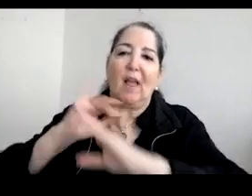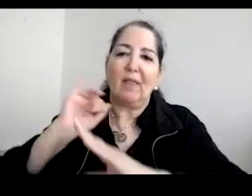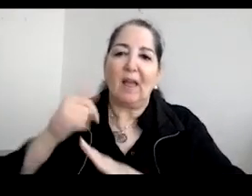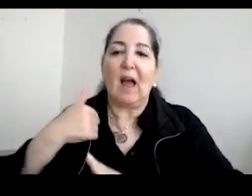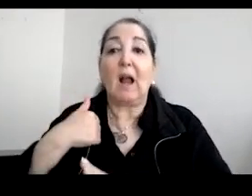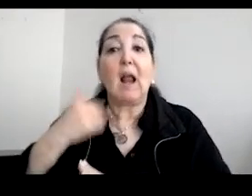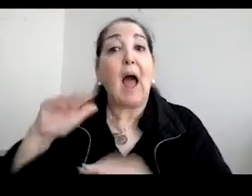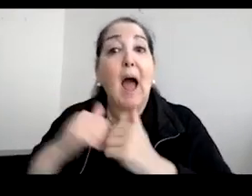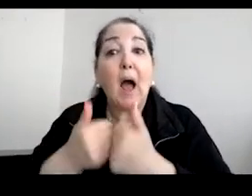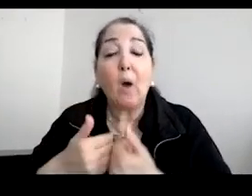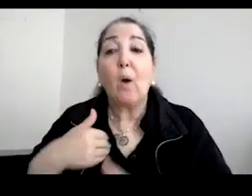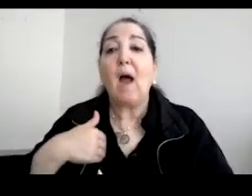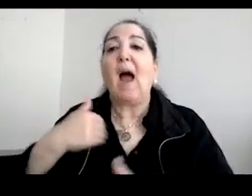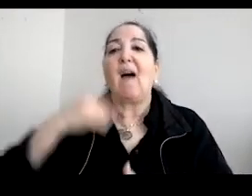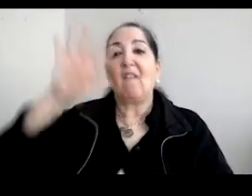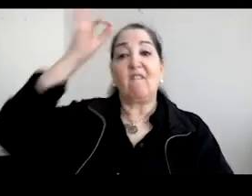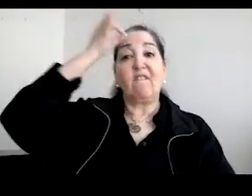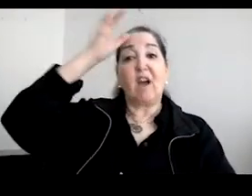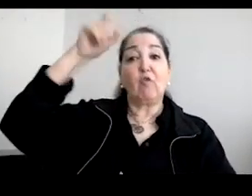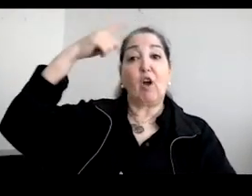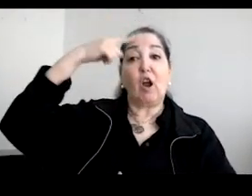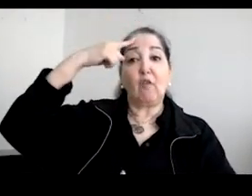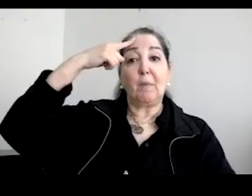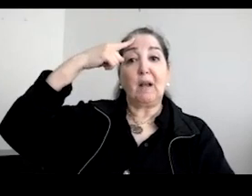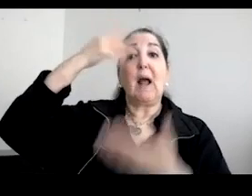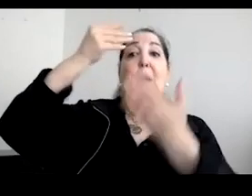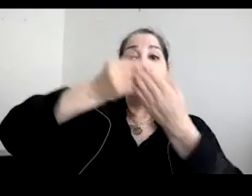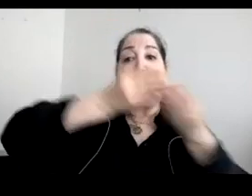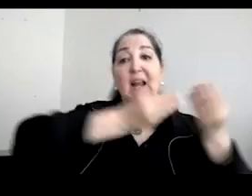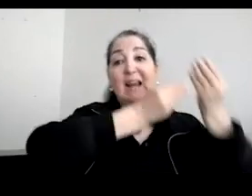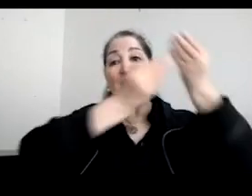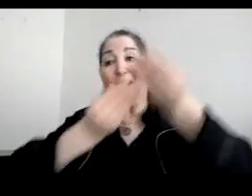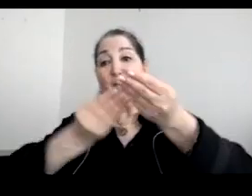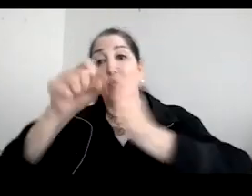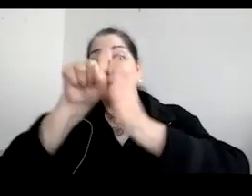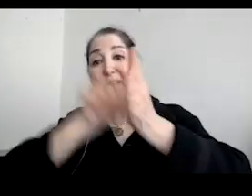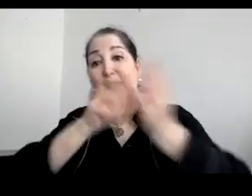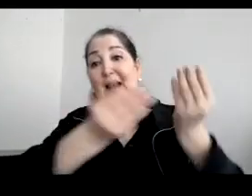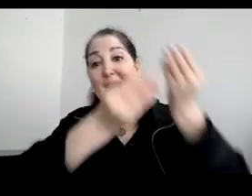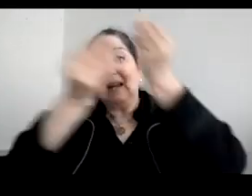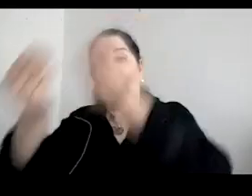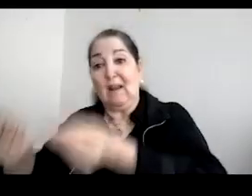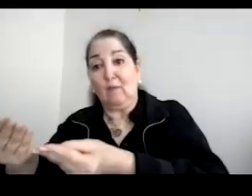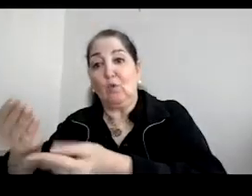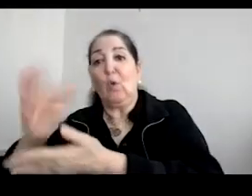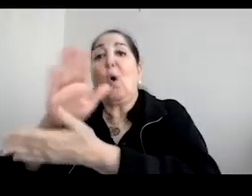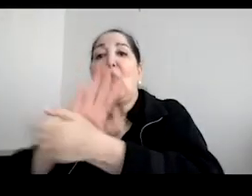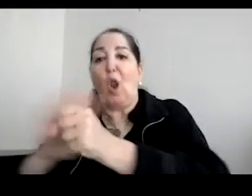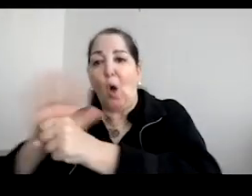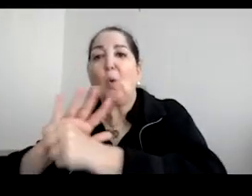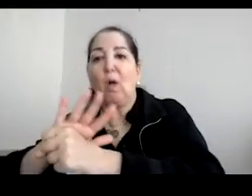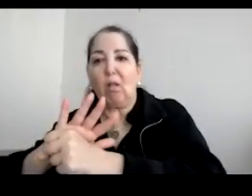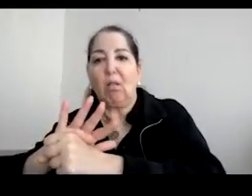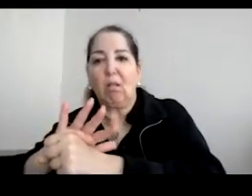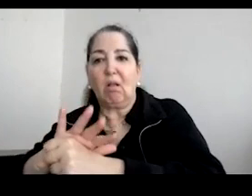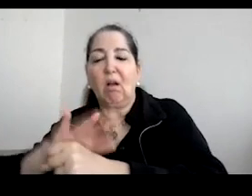fund state and local government is one of the most important things that we can do to prevent further employment losses